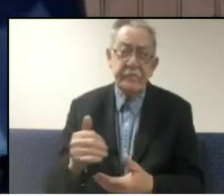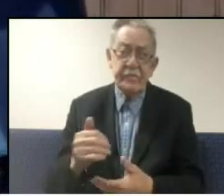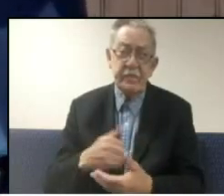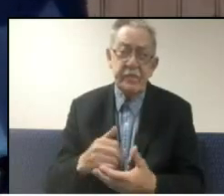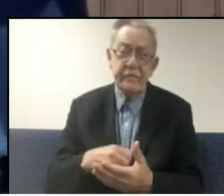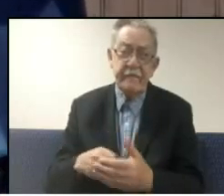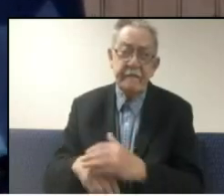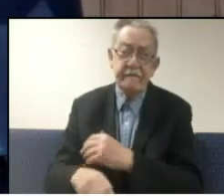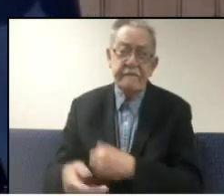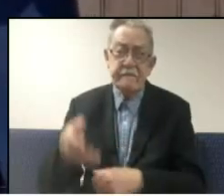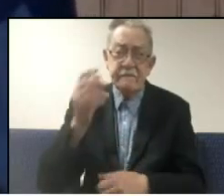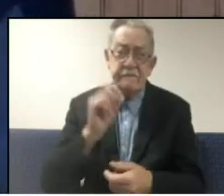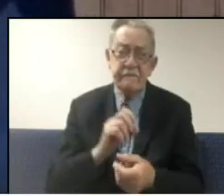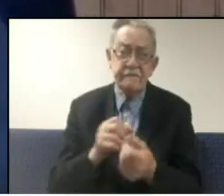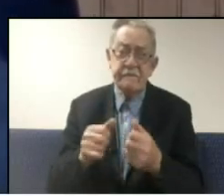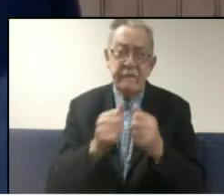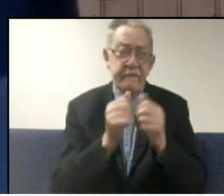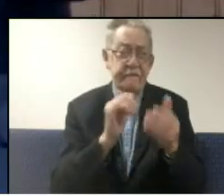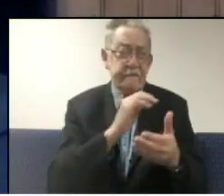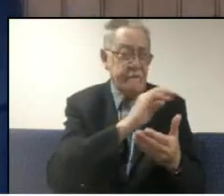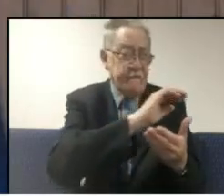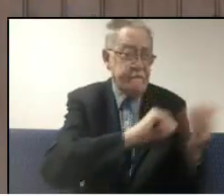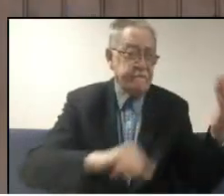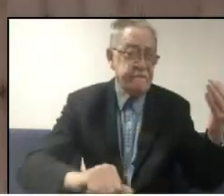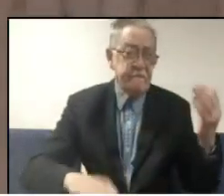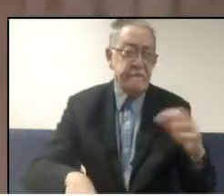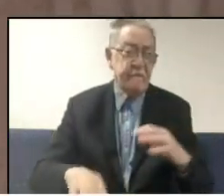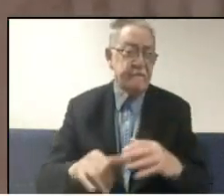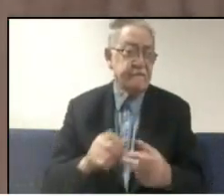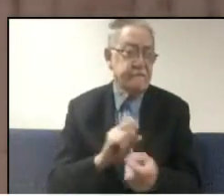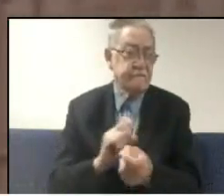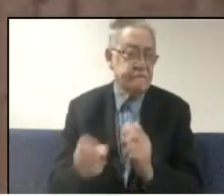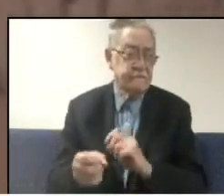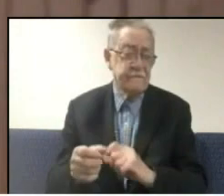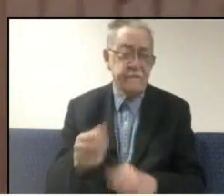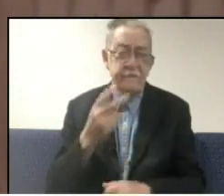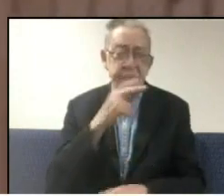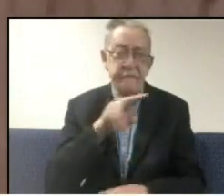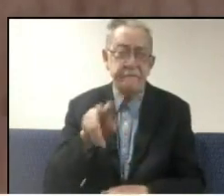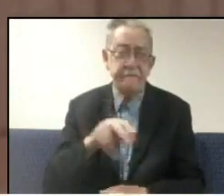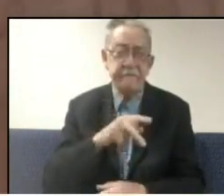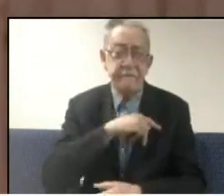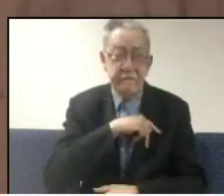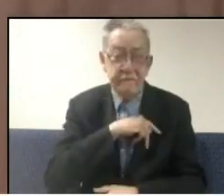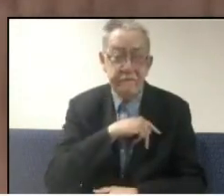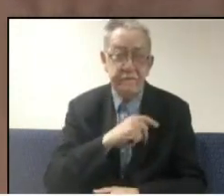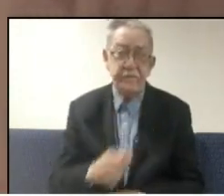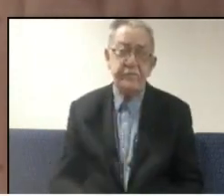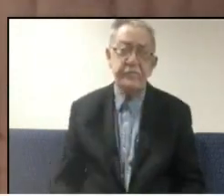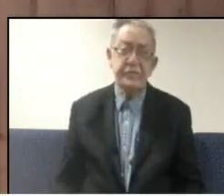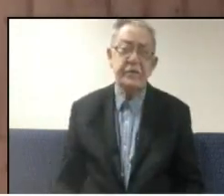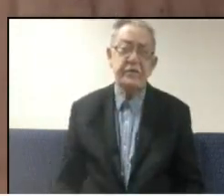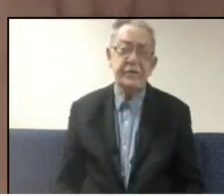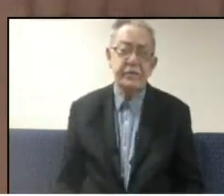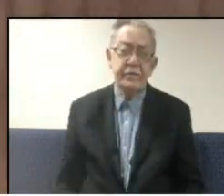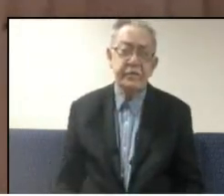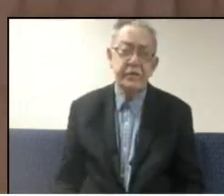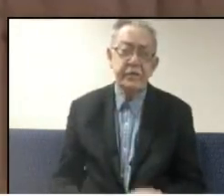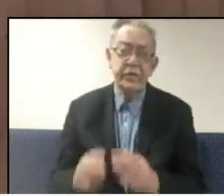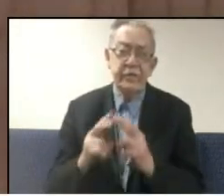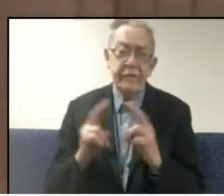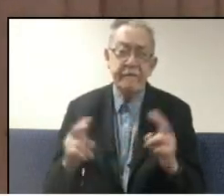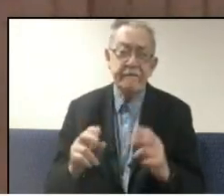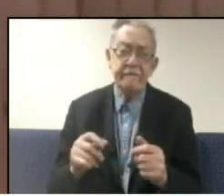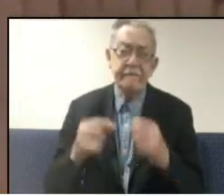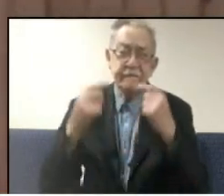that and change. Yeah, we don't look at that, but this is the Apostle Paul. He was very successful at